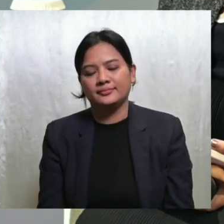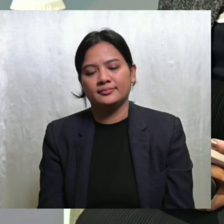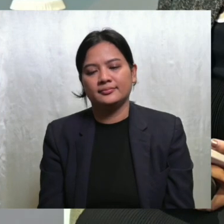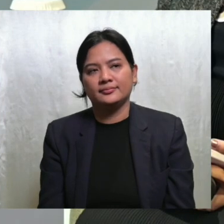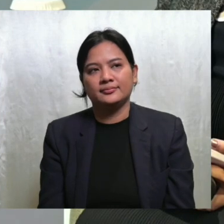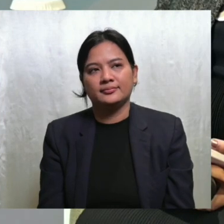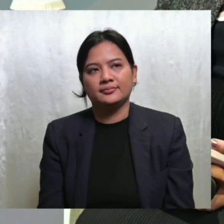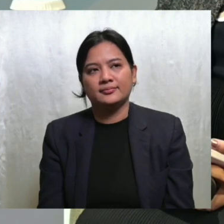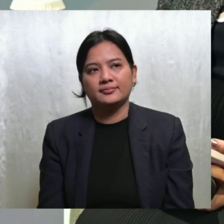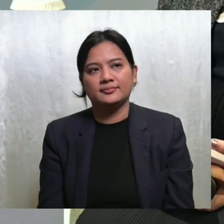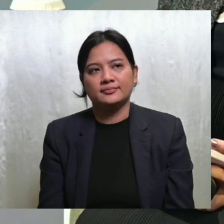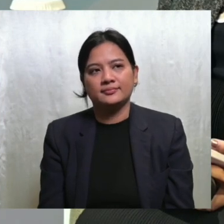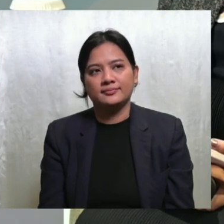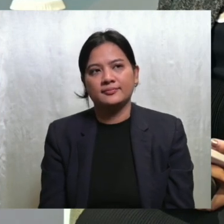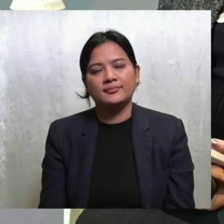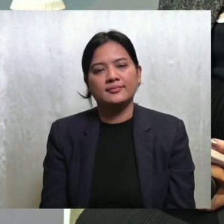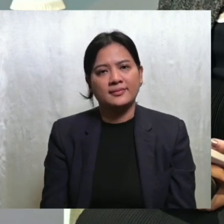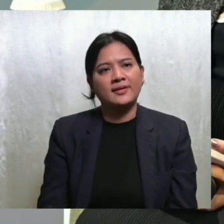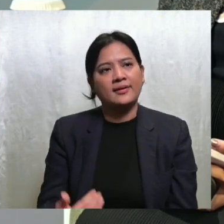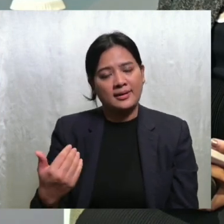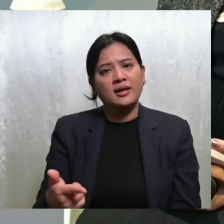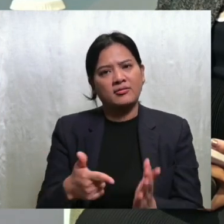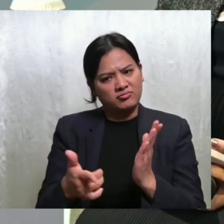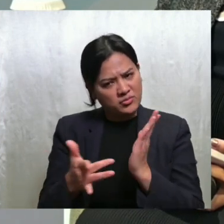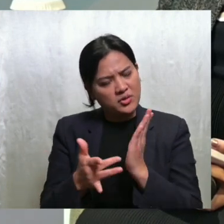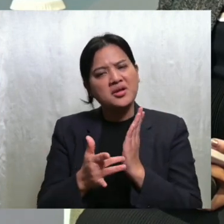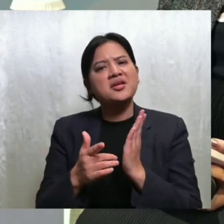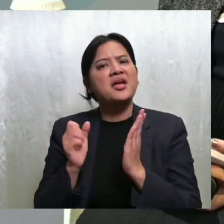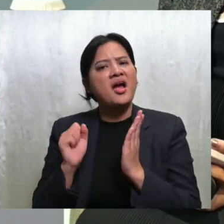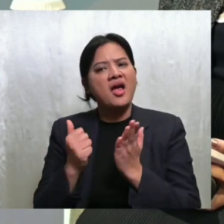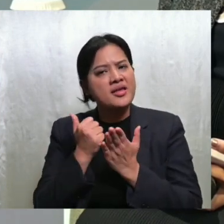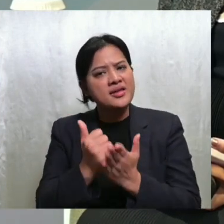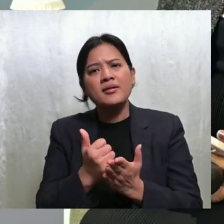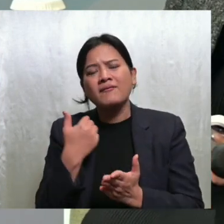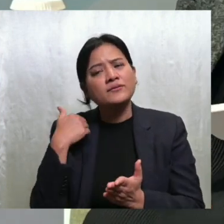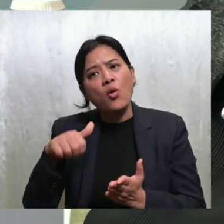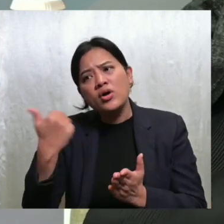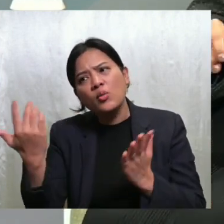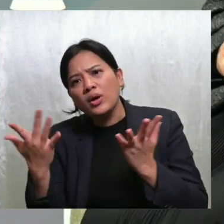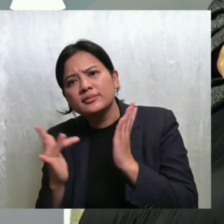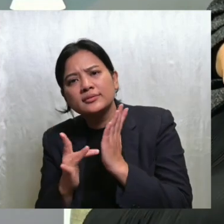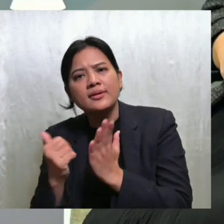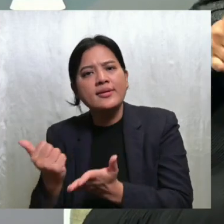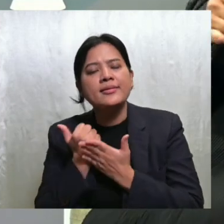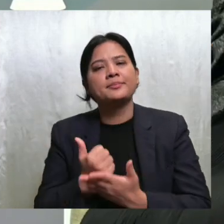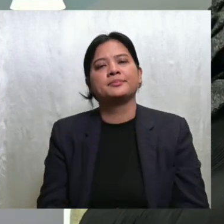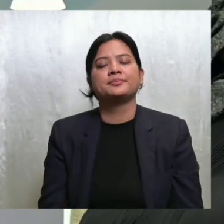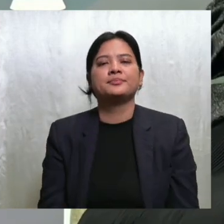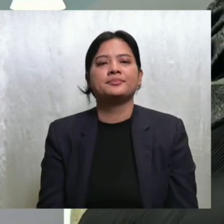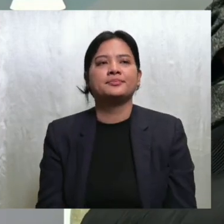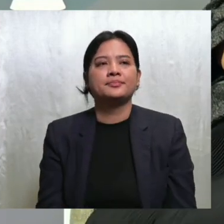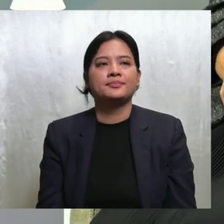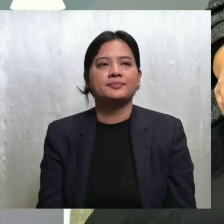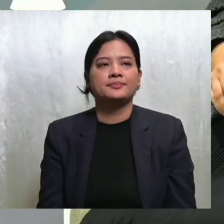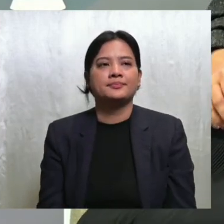the core part and the stakeholder that can bring in the change is the teachers.